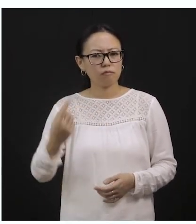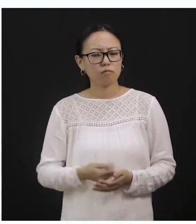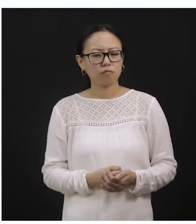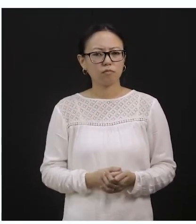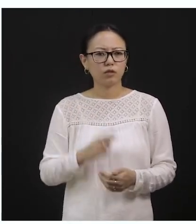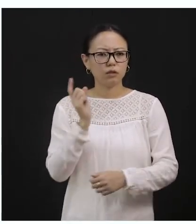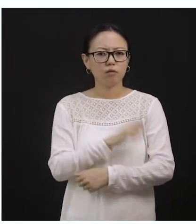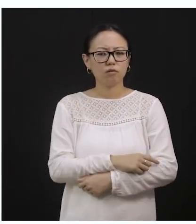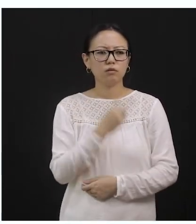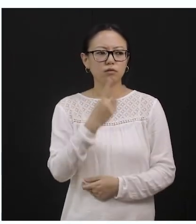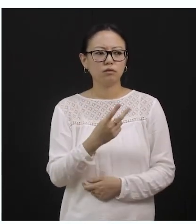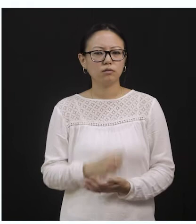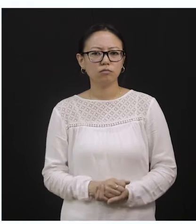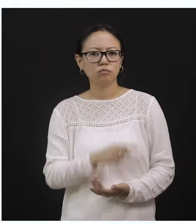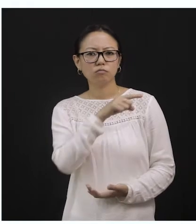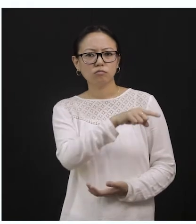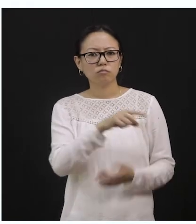picture. This is a